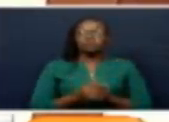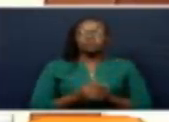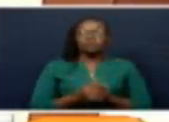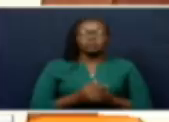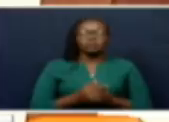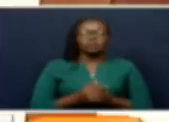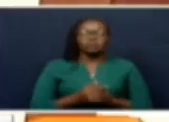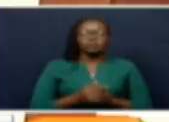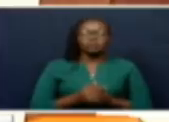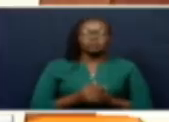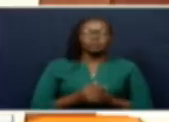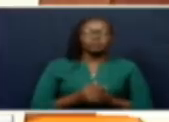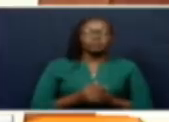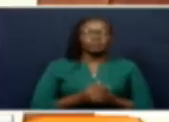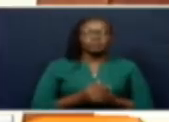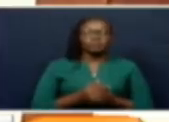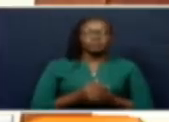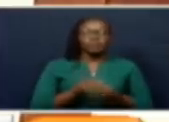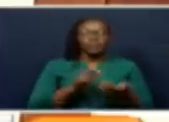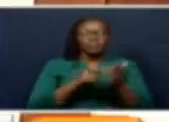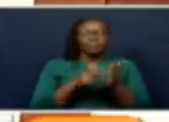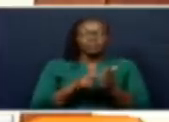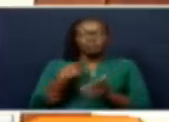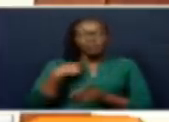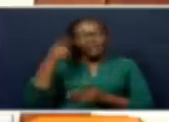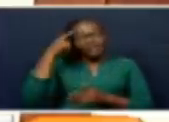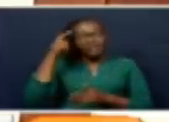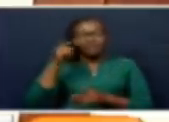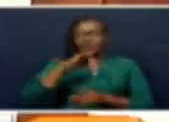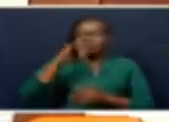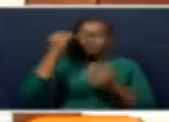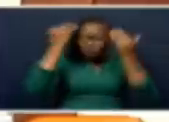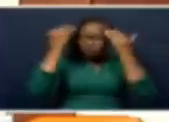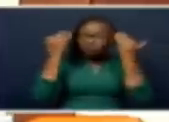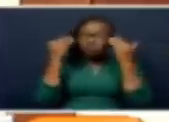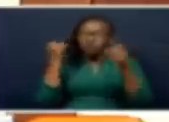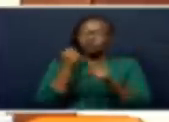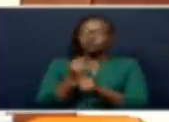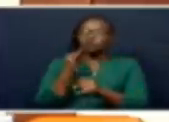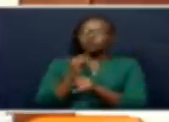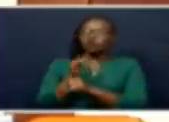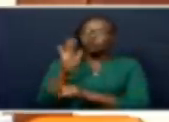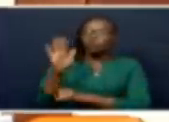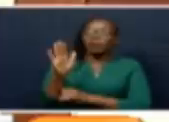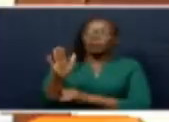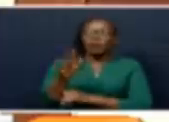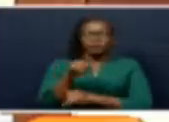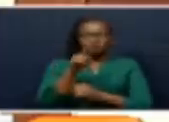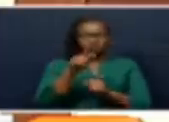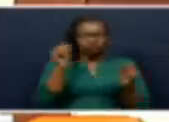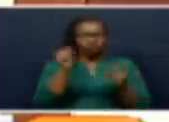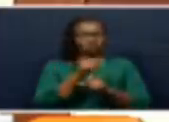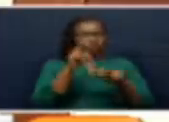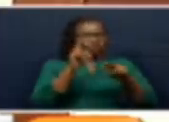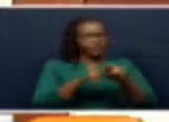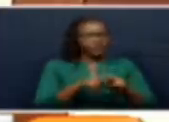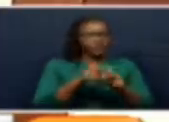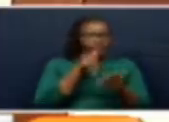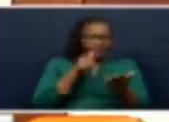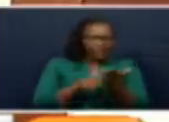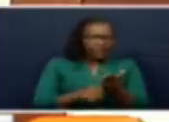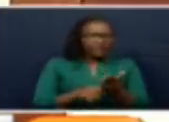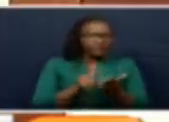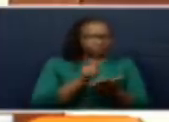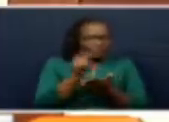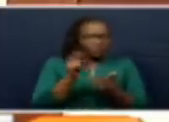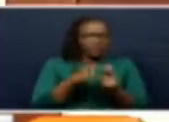even if the judiciary is doing whatever it is doing, you cannot sit down and you write a letter and you make that letter